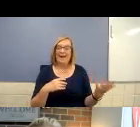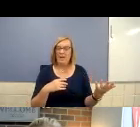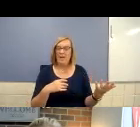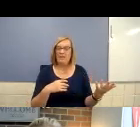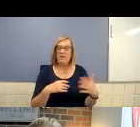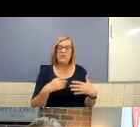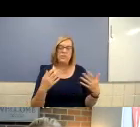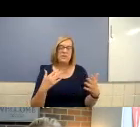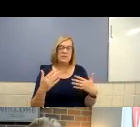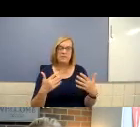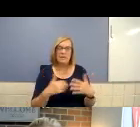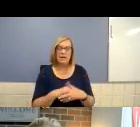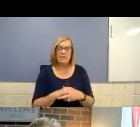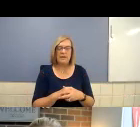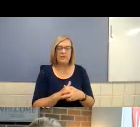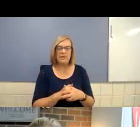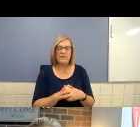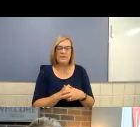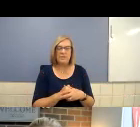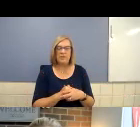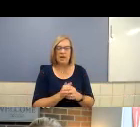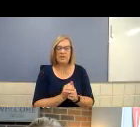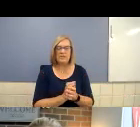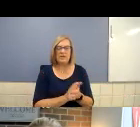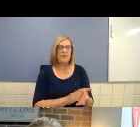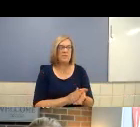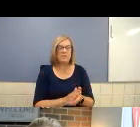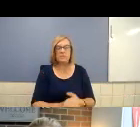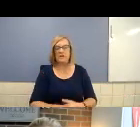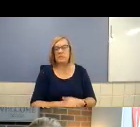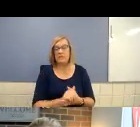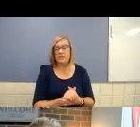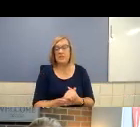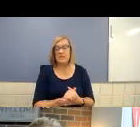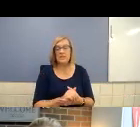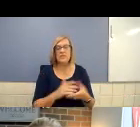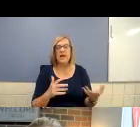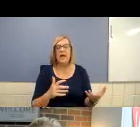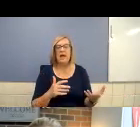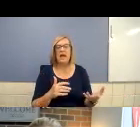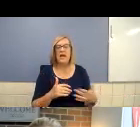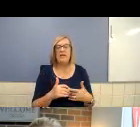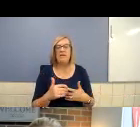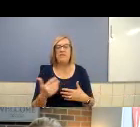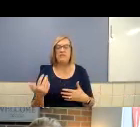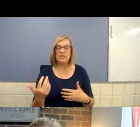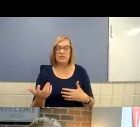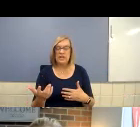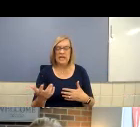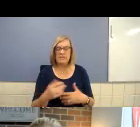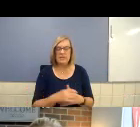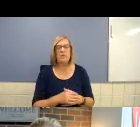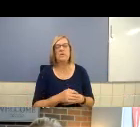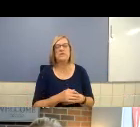a lab that goes to increase some of your knowledge about some very specific skills, and the